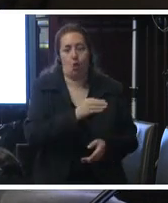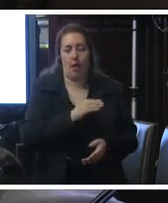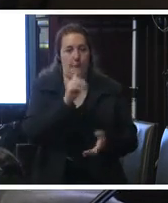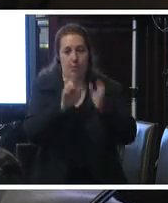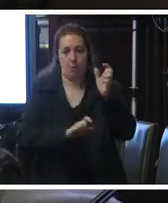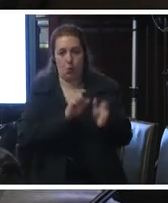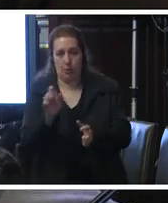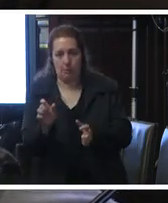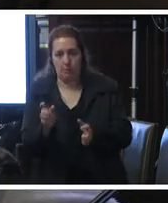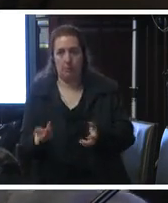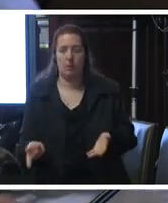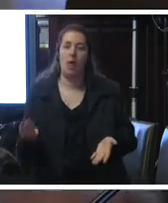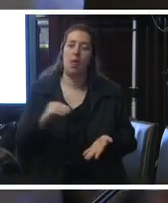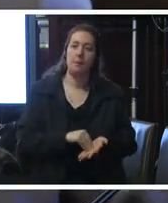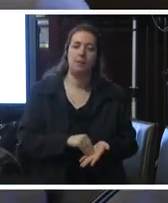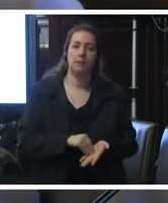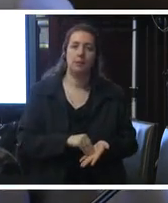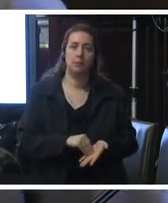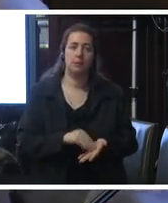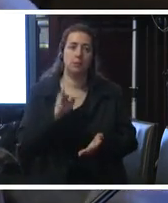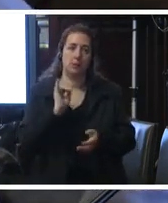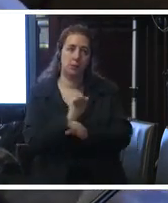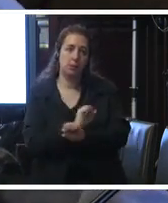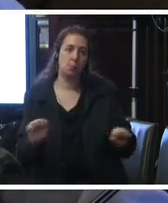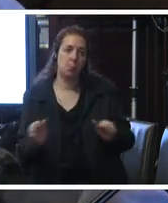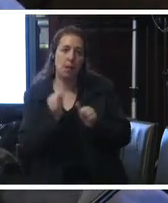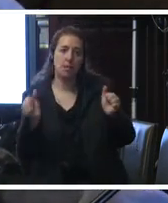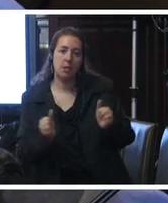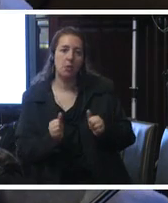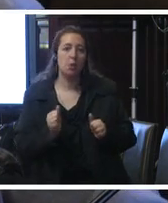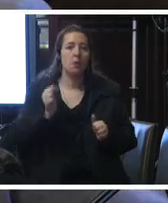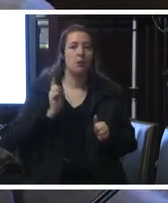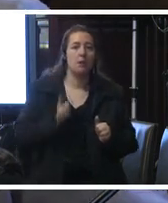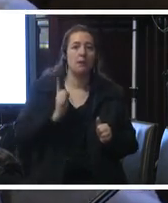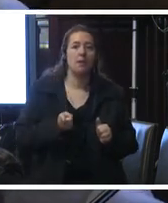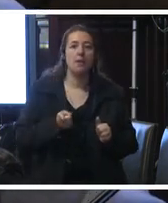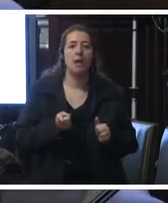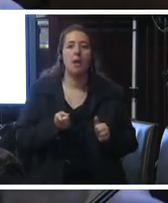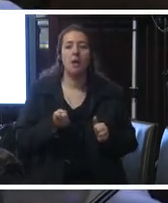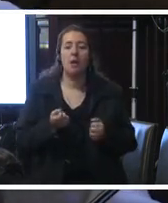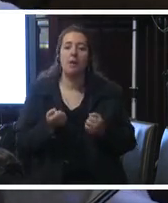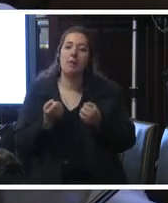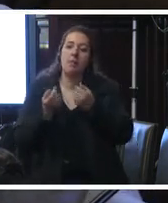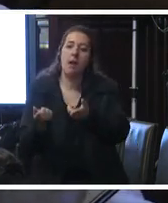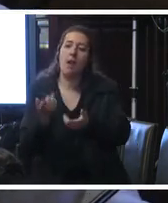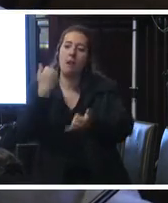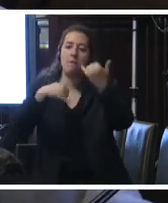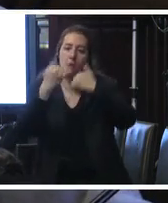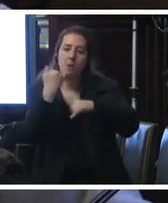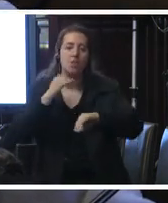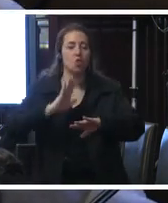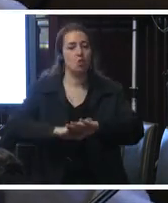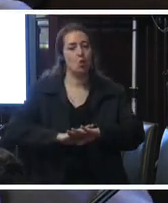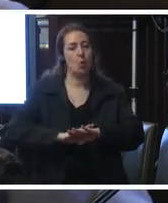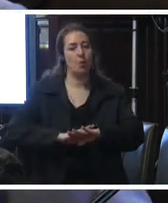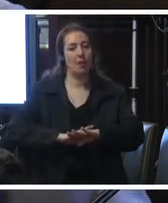Also, if you may, you should send the information about the attacks of the security